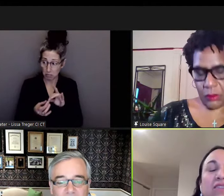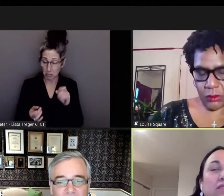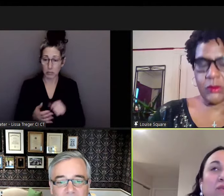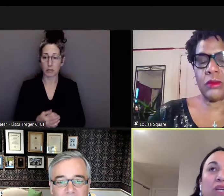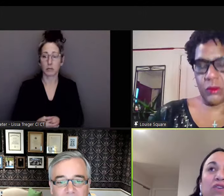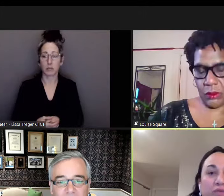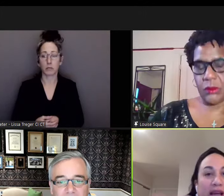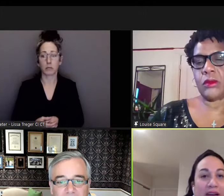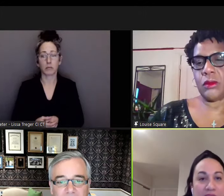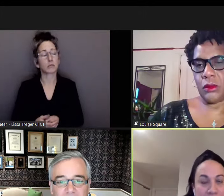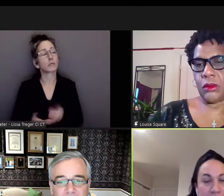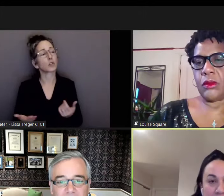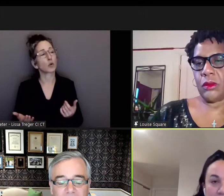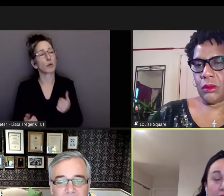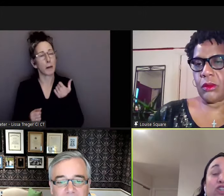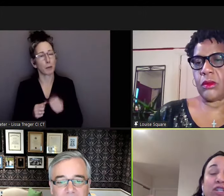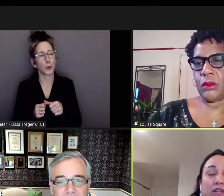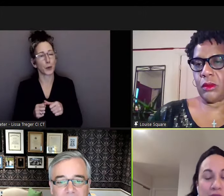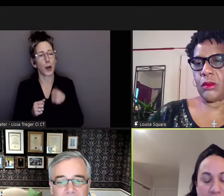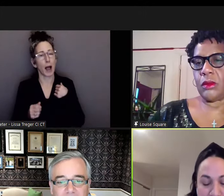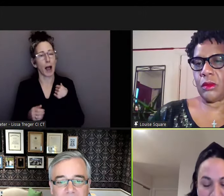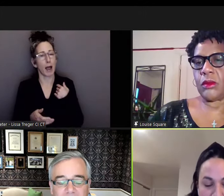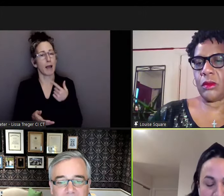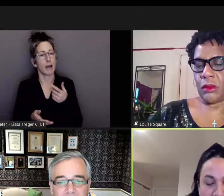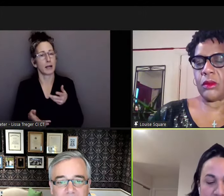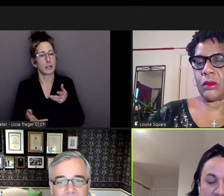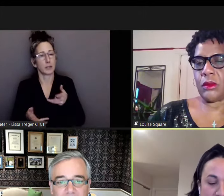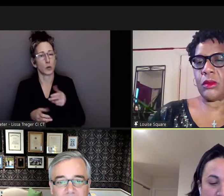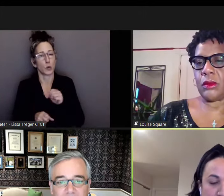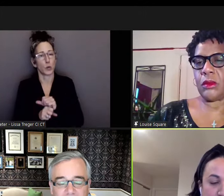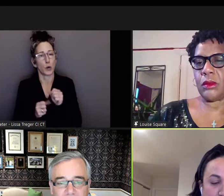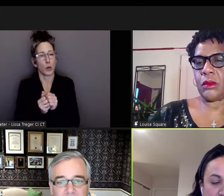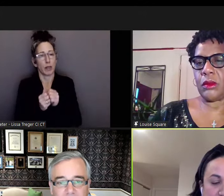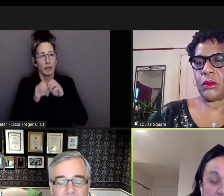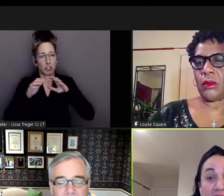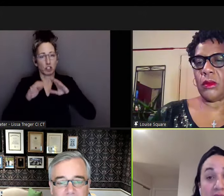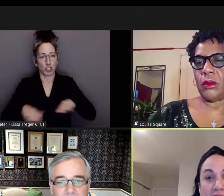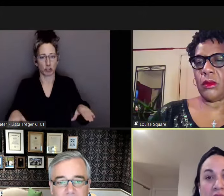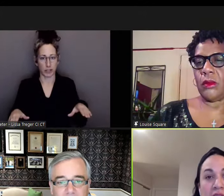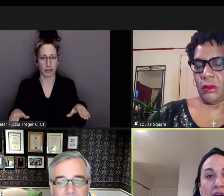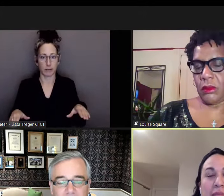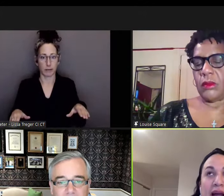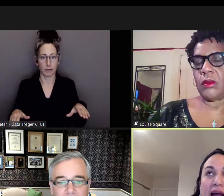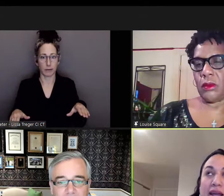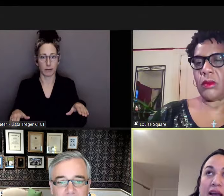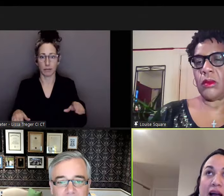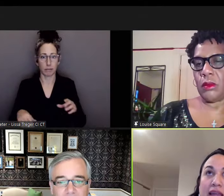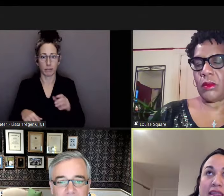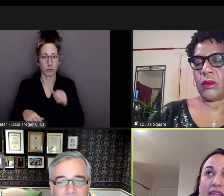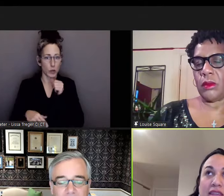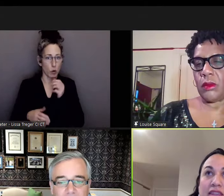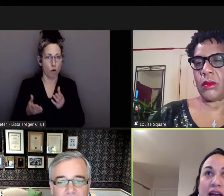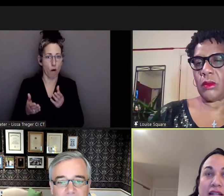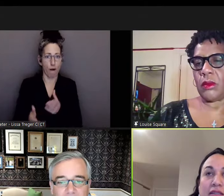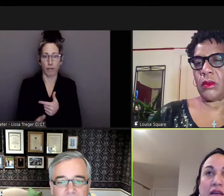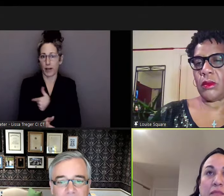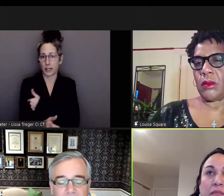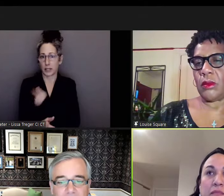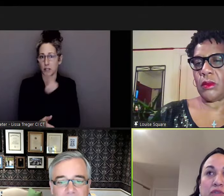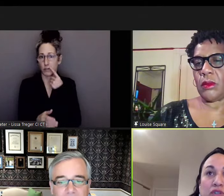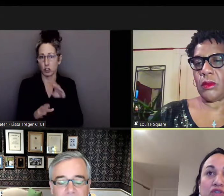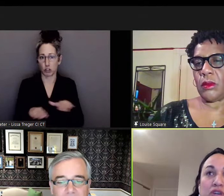So we haven't, unfortunately, we're not able to offer the vaccine to children as of yet. But I think